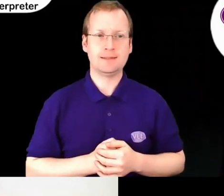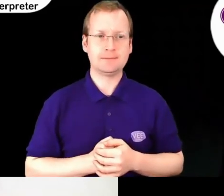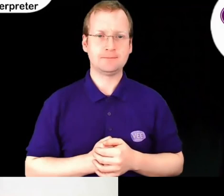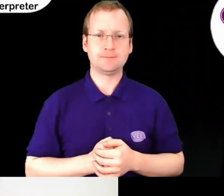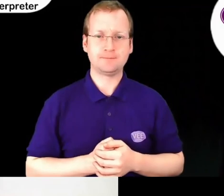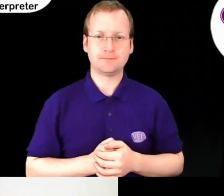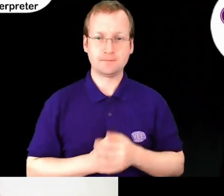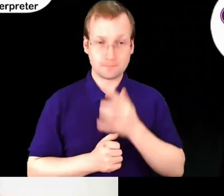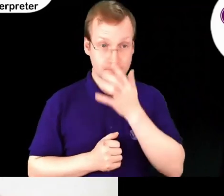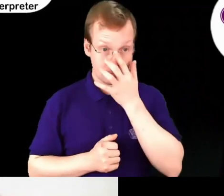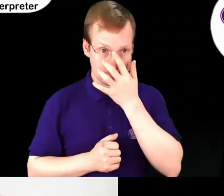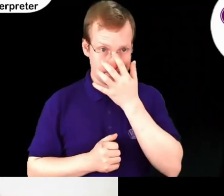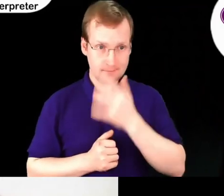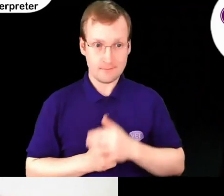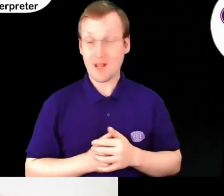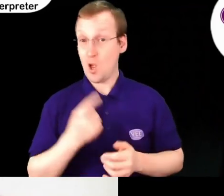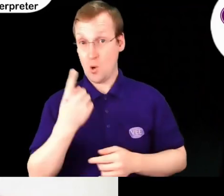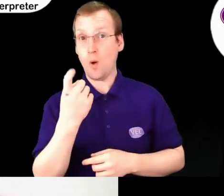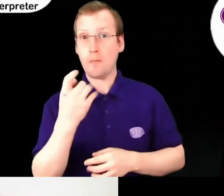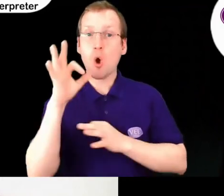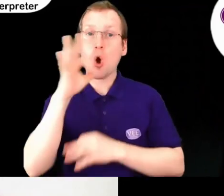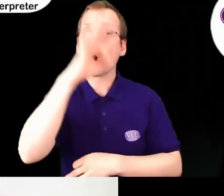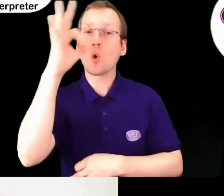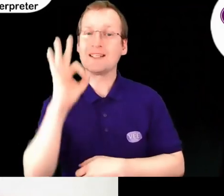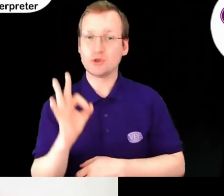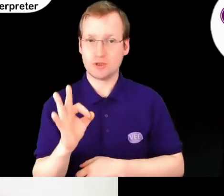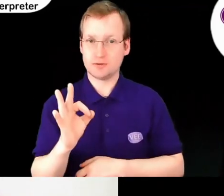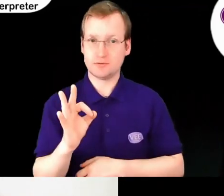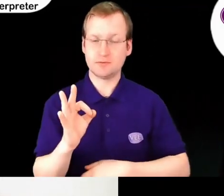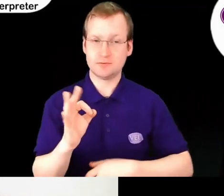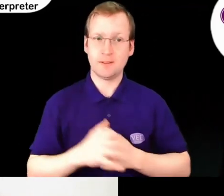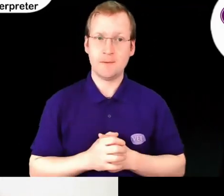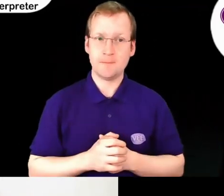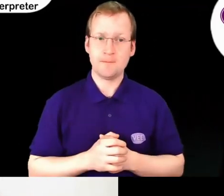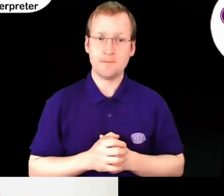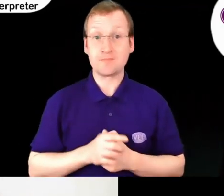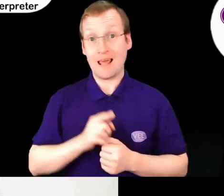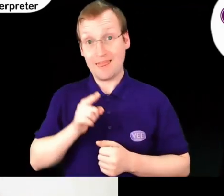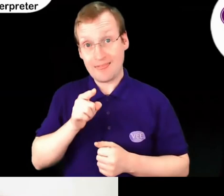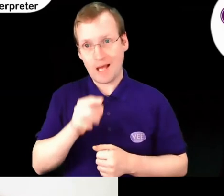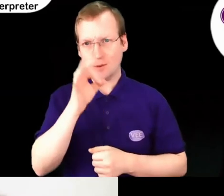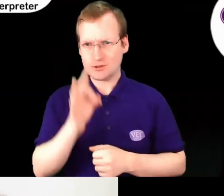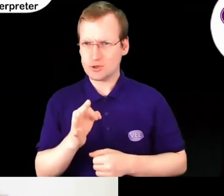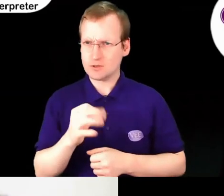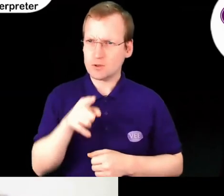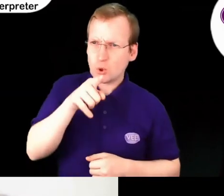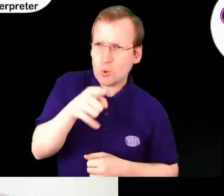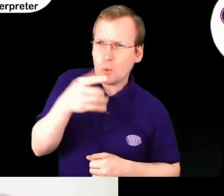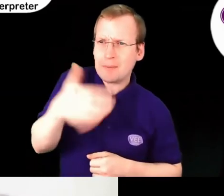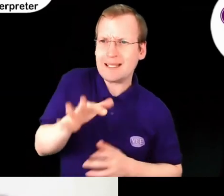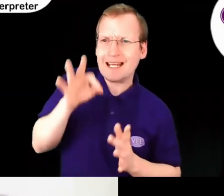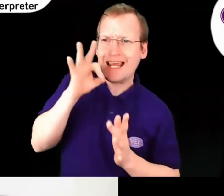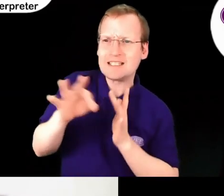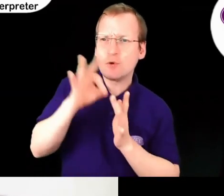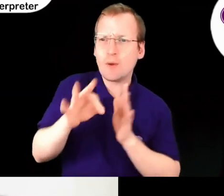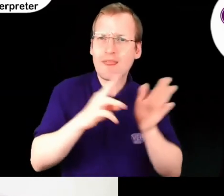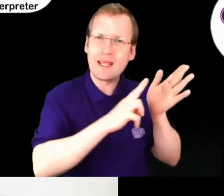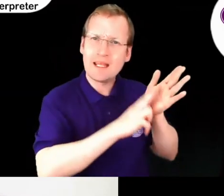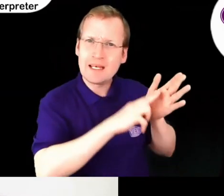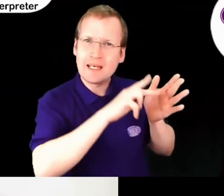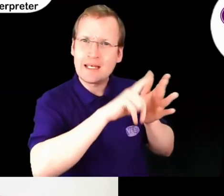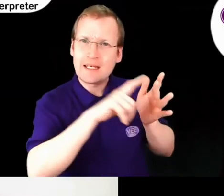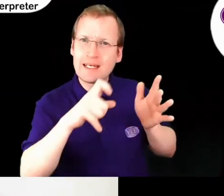So I've got one more question come through, and it's about whether or not you did an interview with Nick